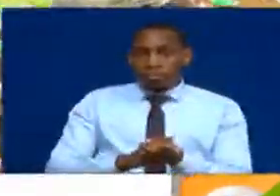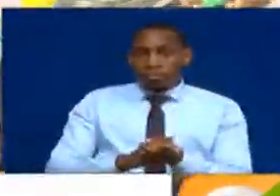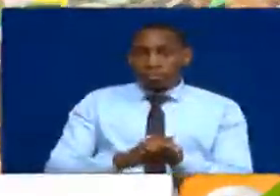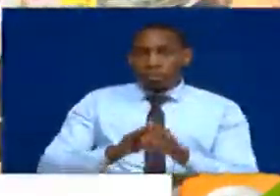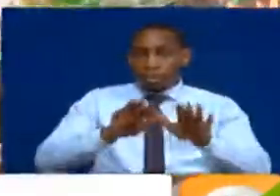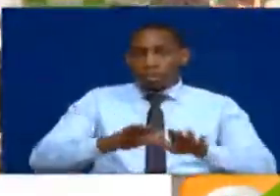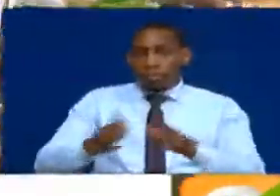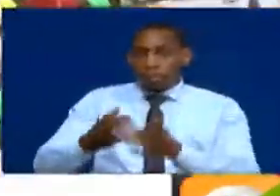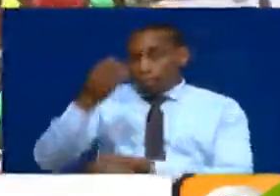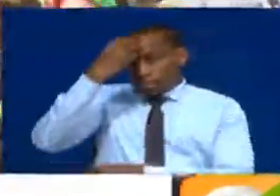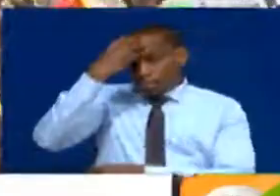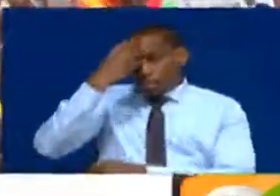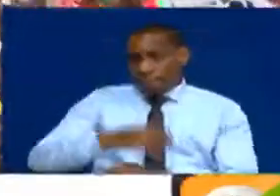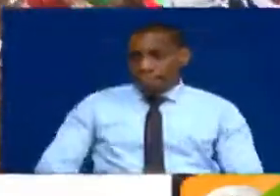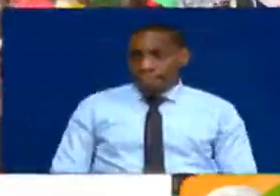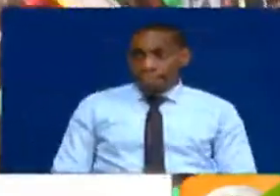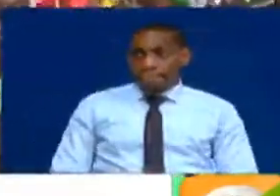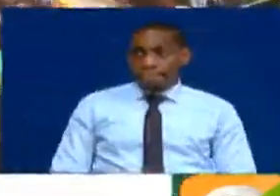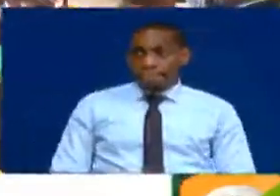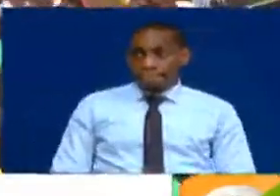staging a rally in Kitale.